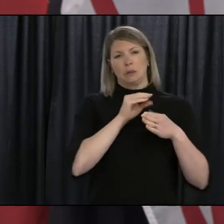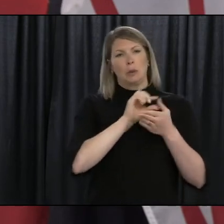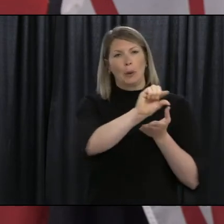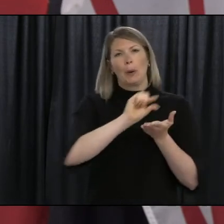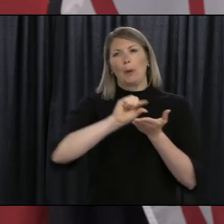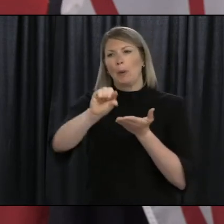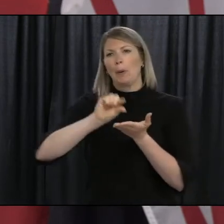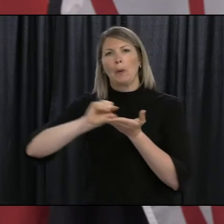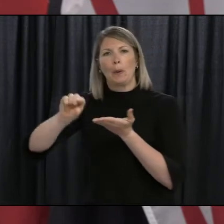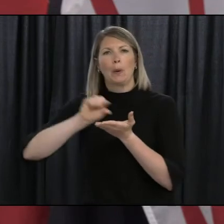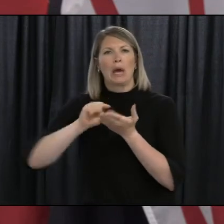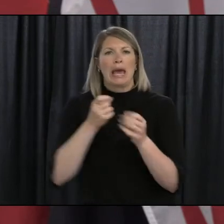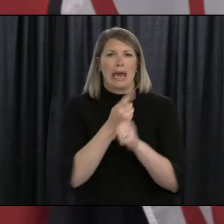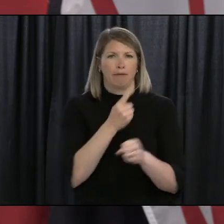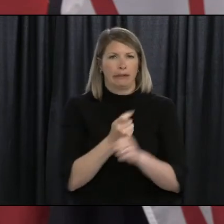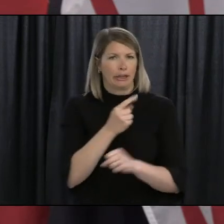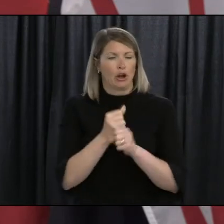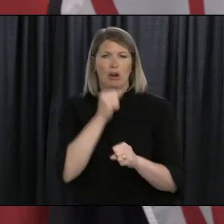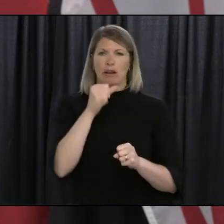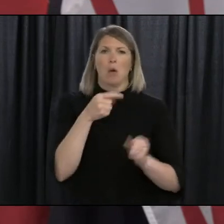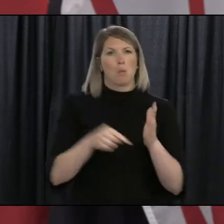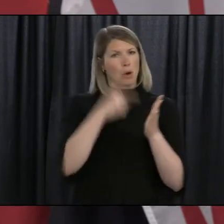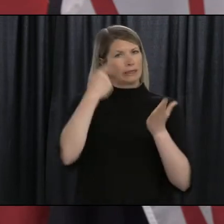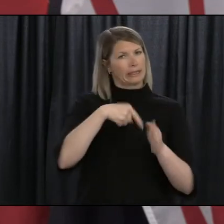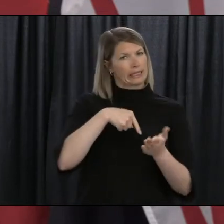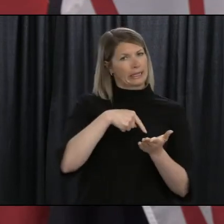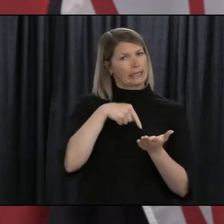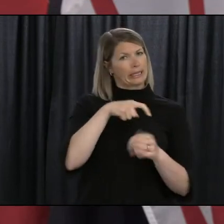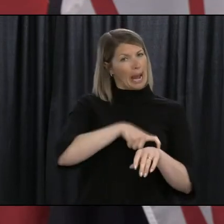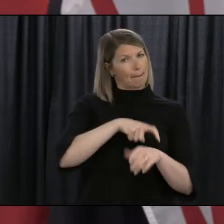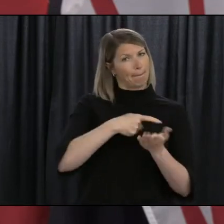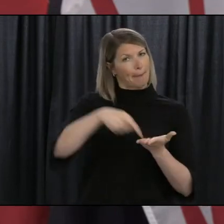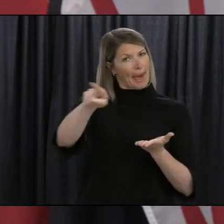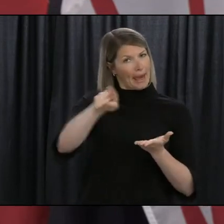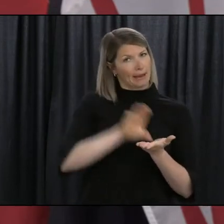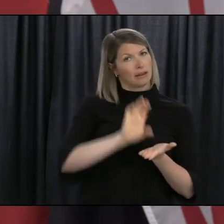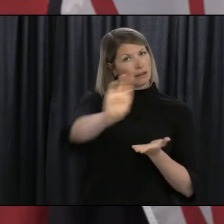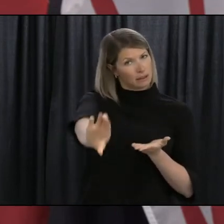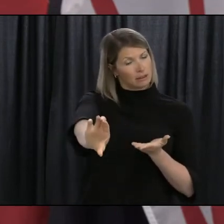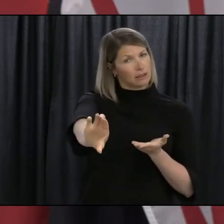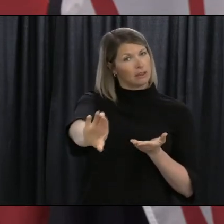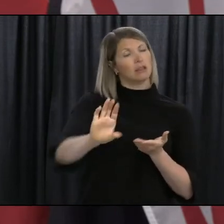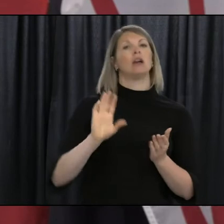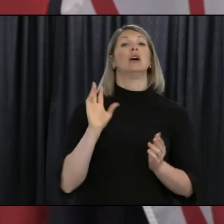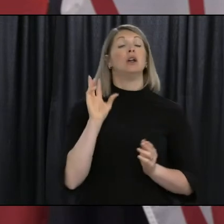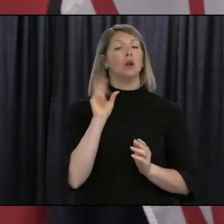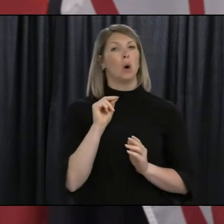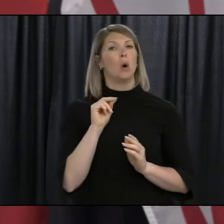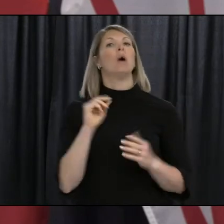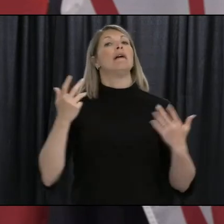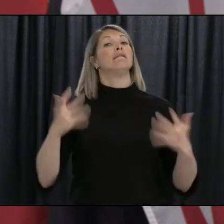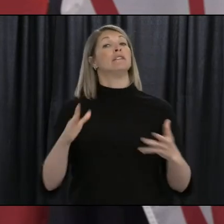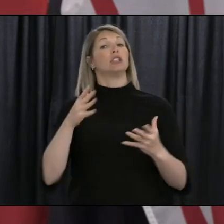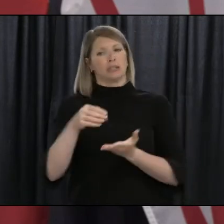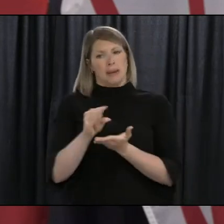While this has had an impact on reducing revenues in 2019-20, it will increase revenues